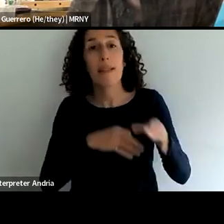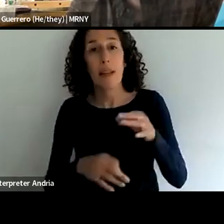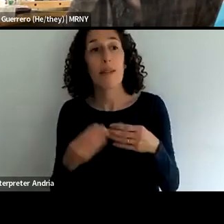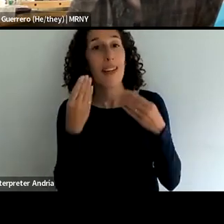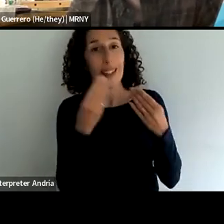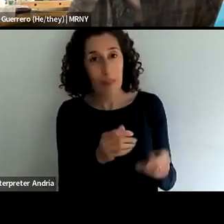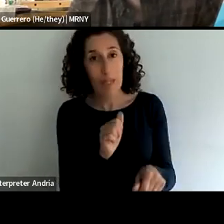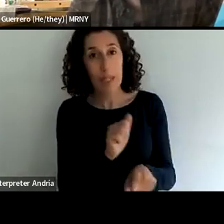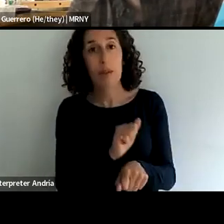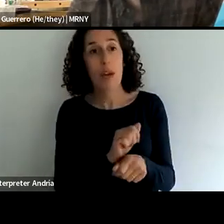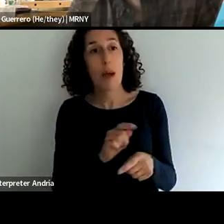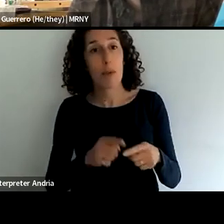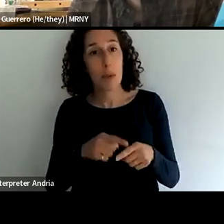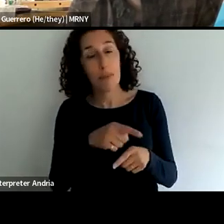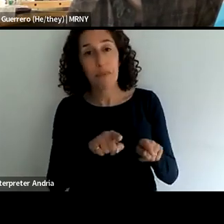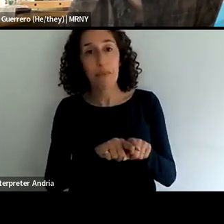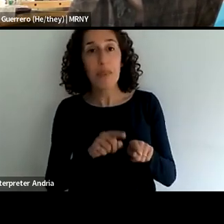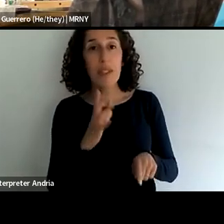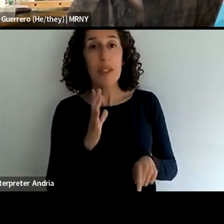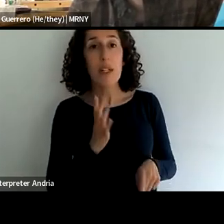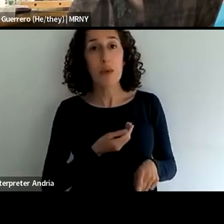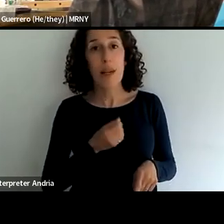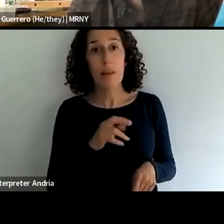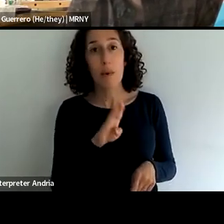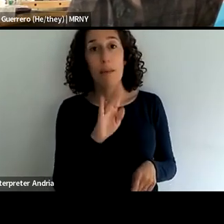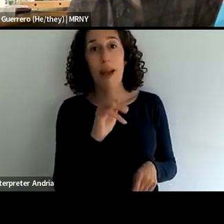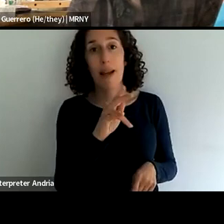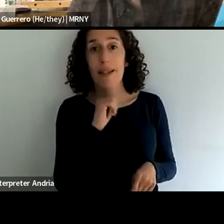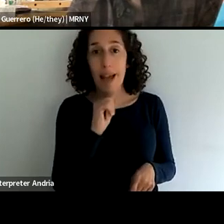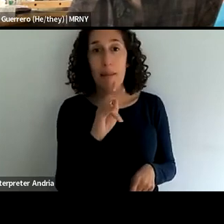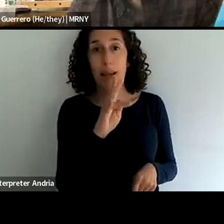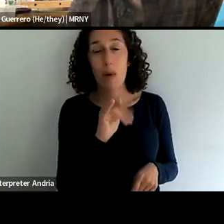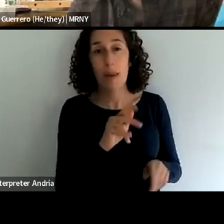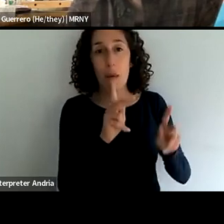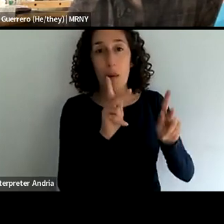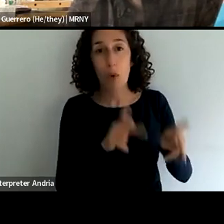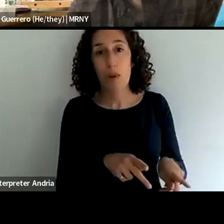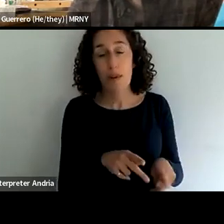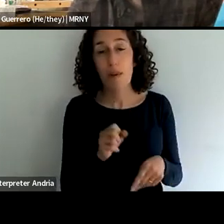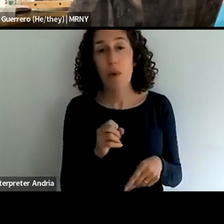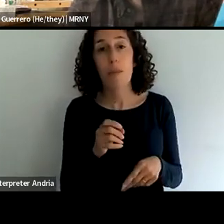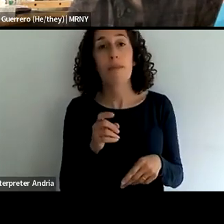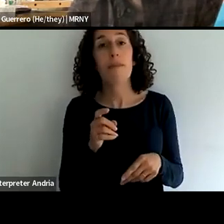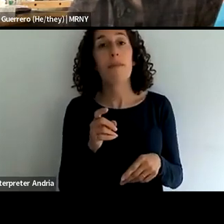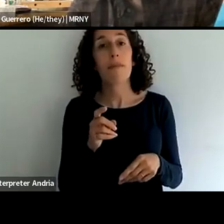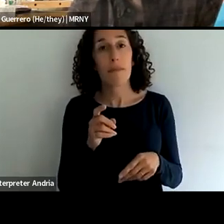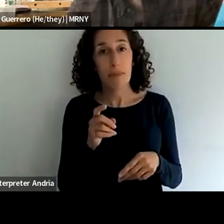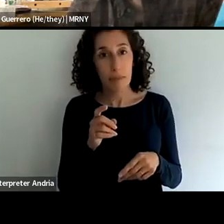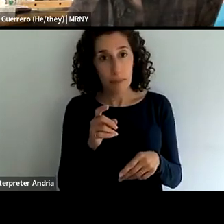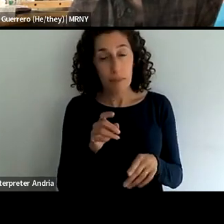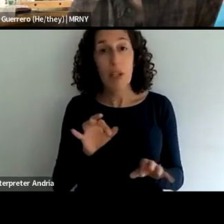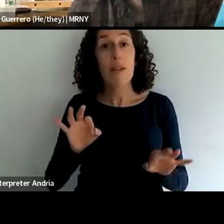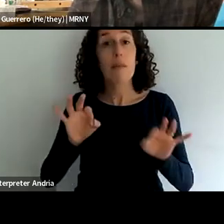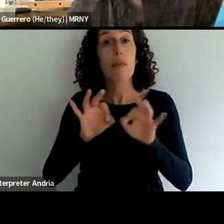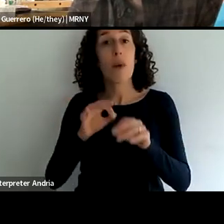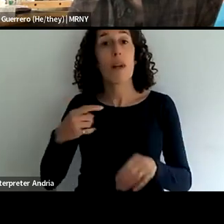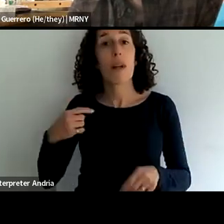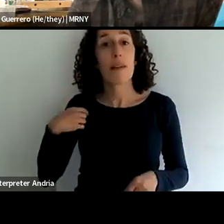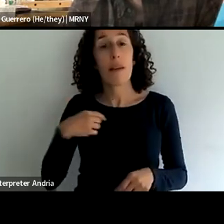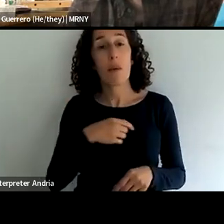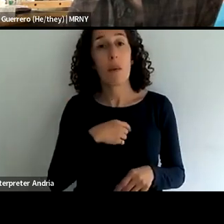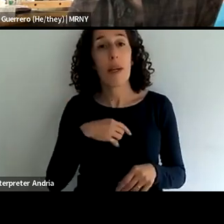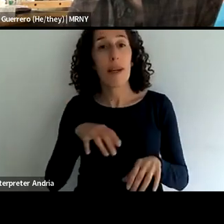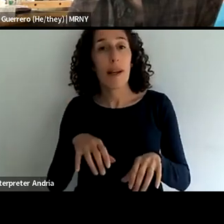position. So to my original point that I was making earlier, it is important for us to take up space in